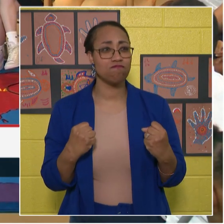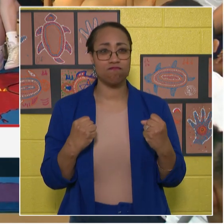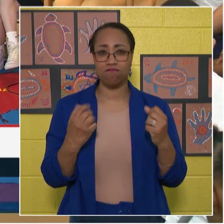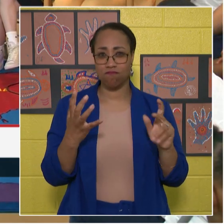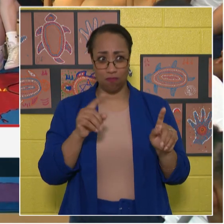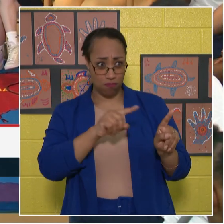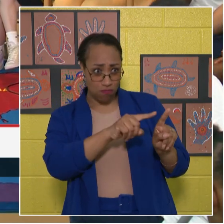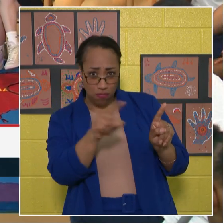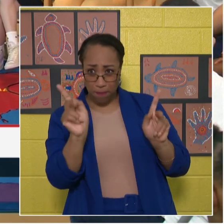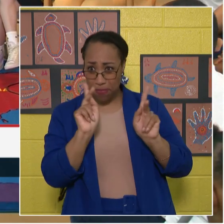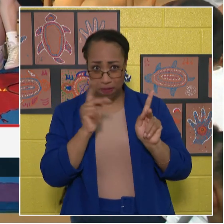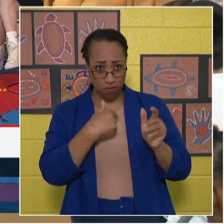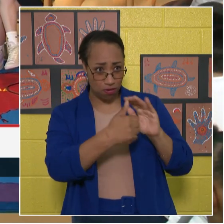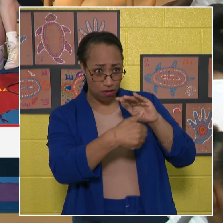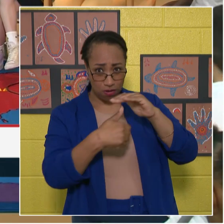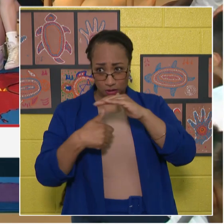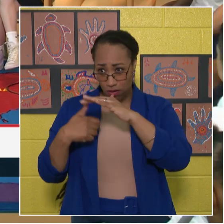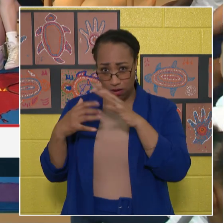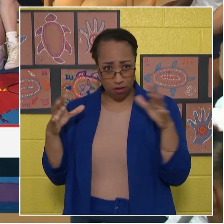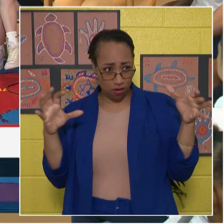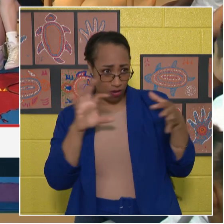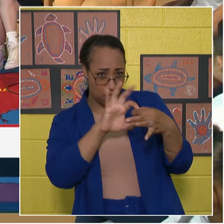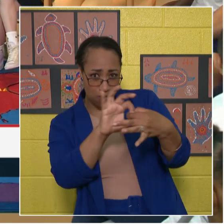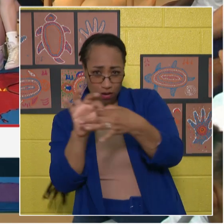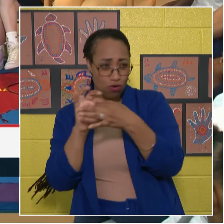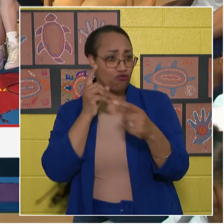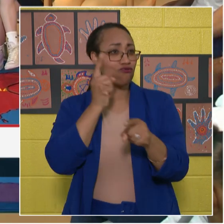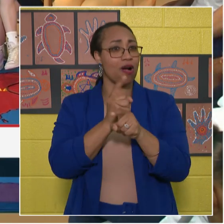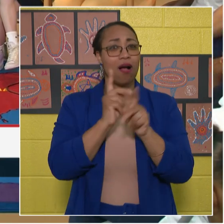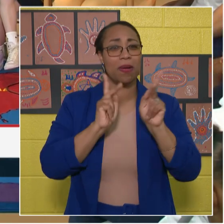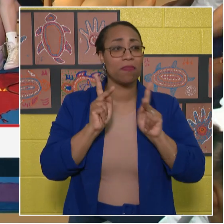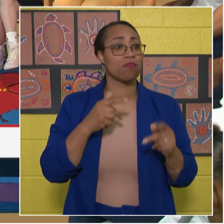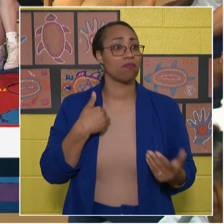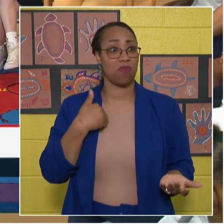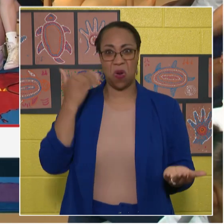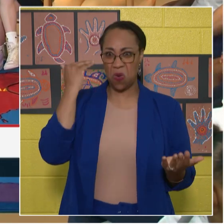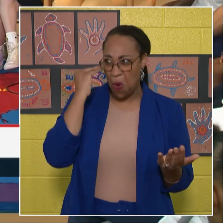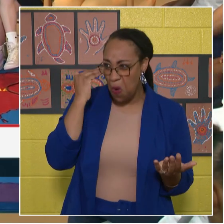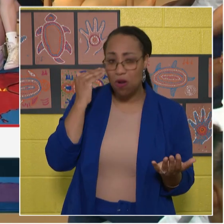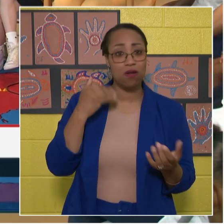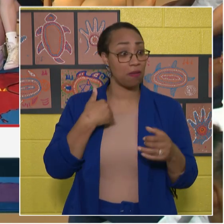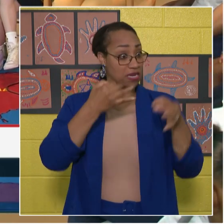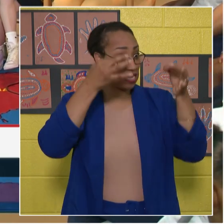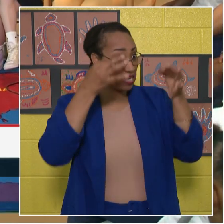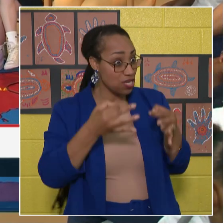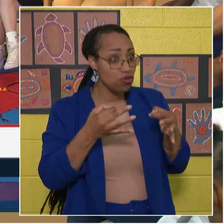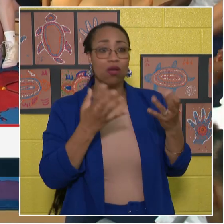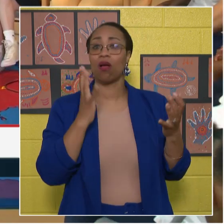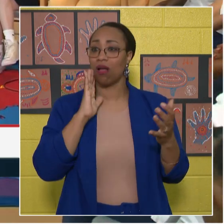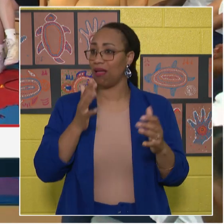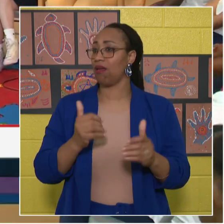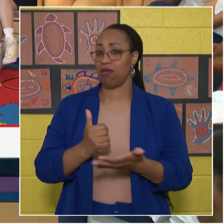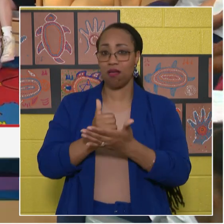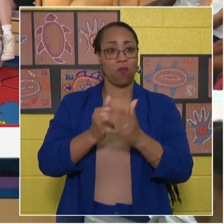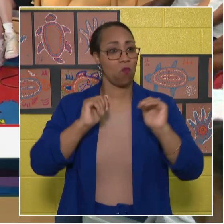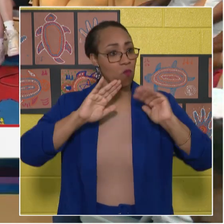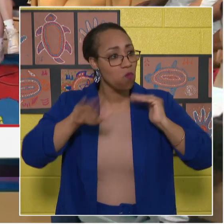us. And I know how to make decisions that will help people quickly.